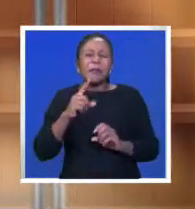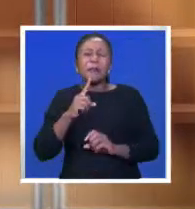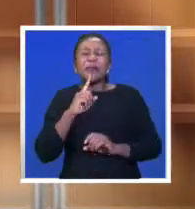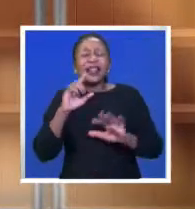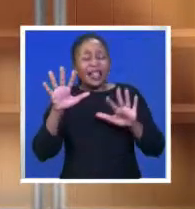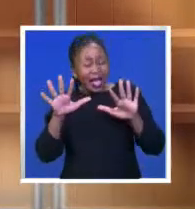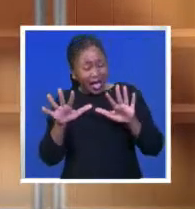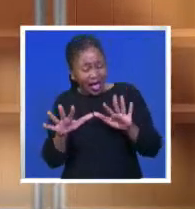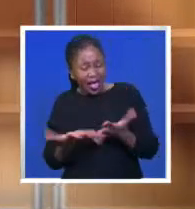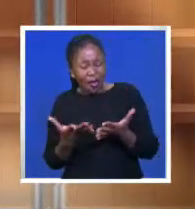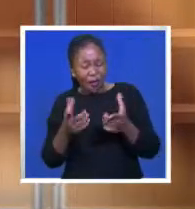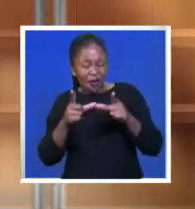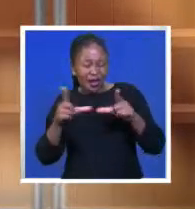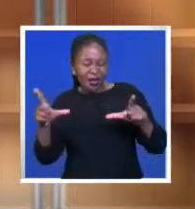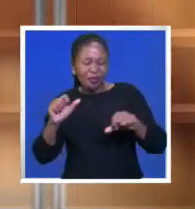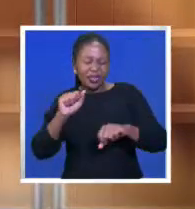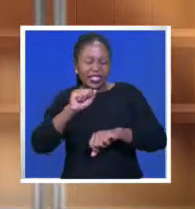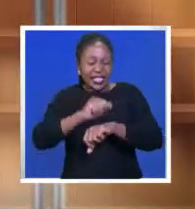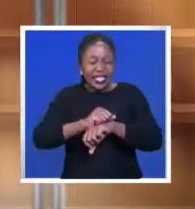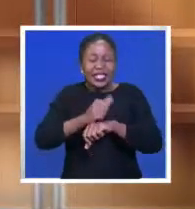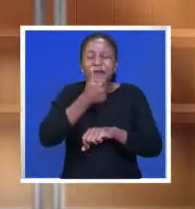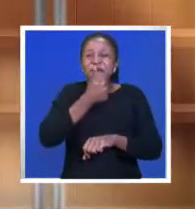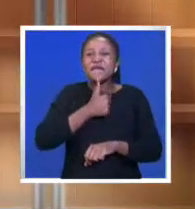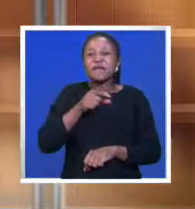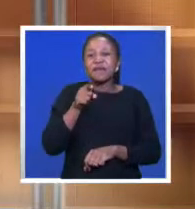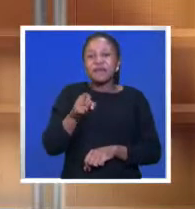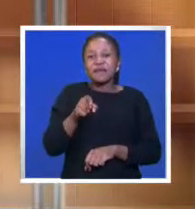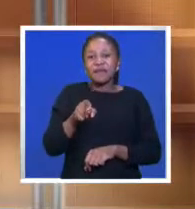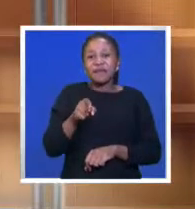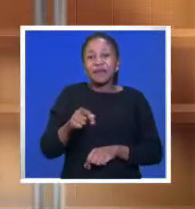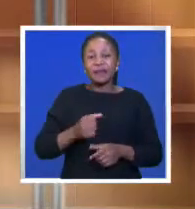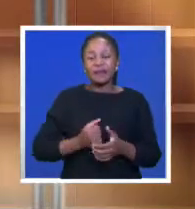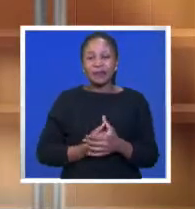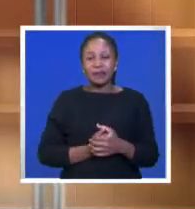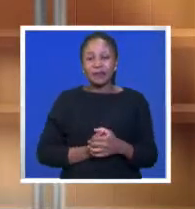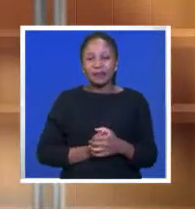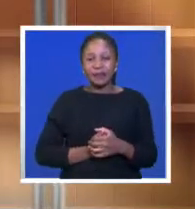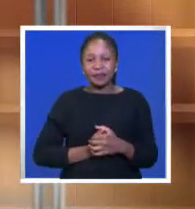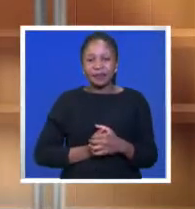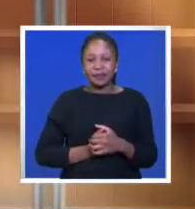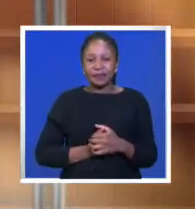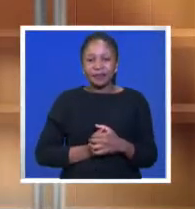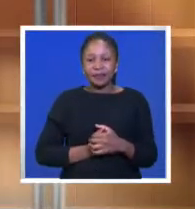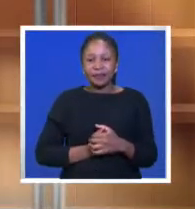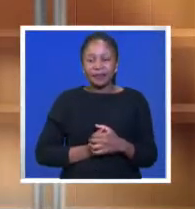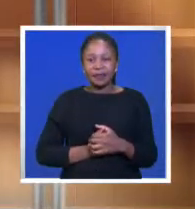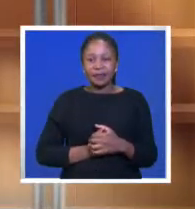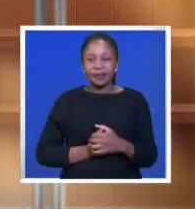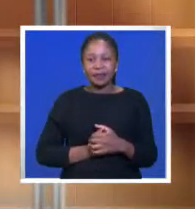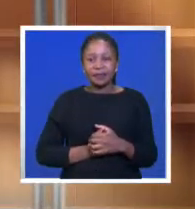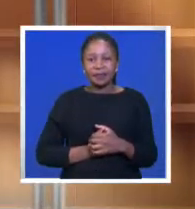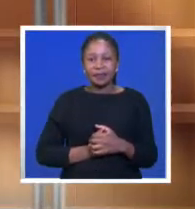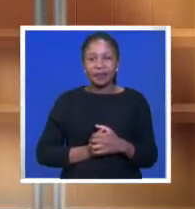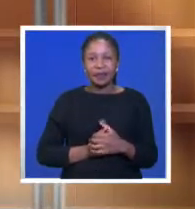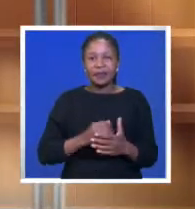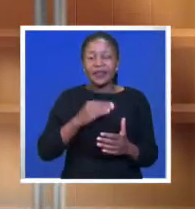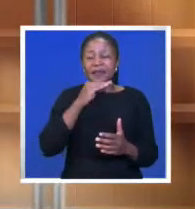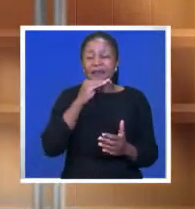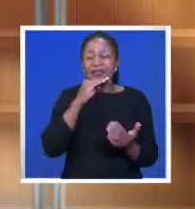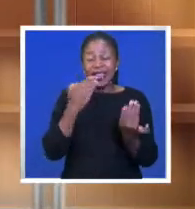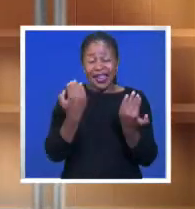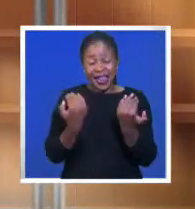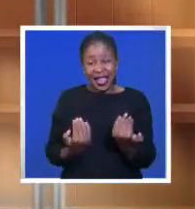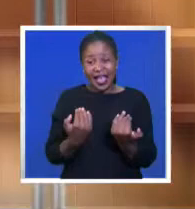language. What is it in the second paragraph? The phrase, the sentence which I highlighted early on,